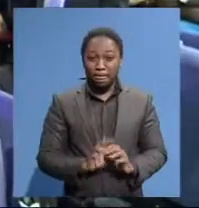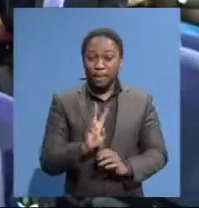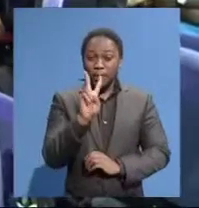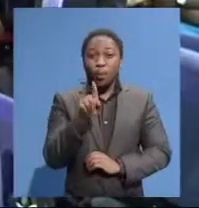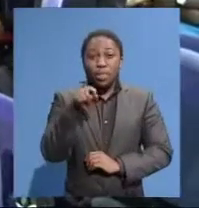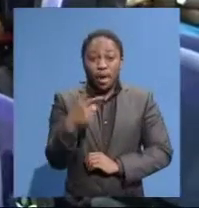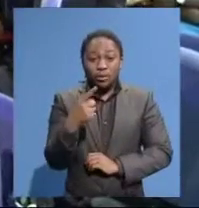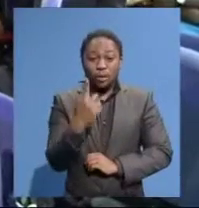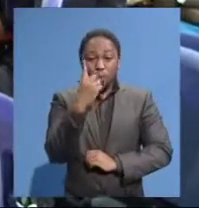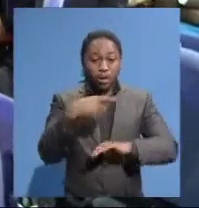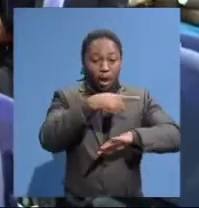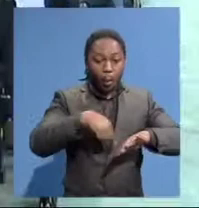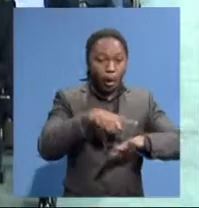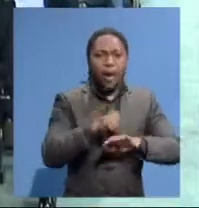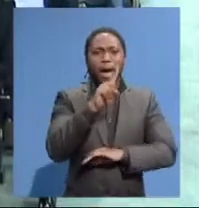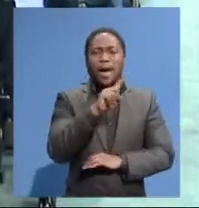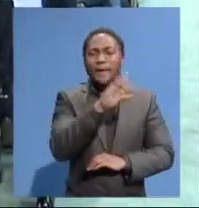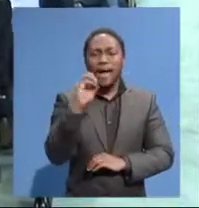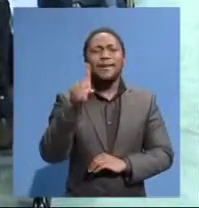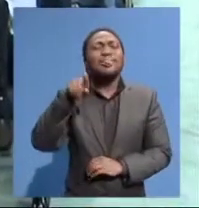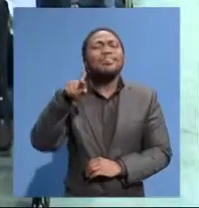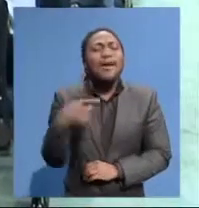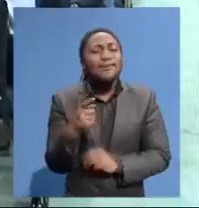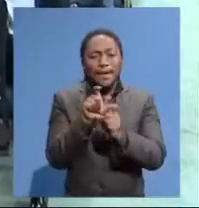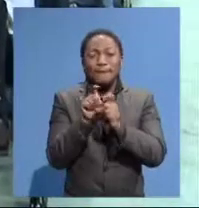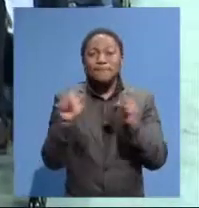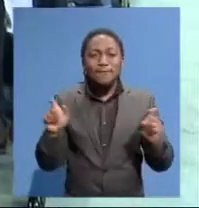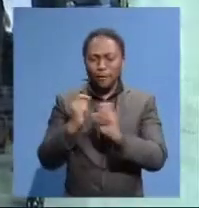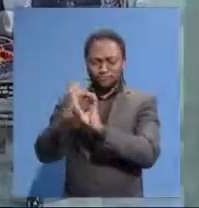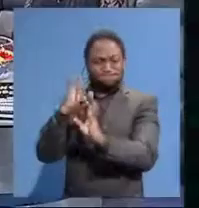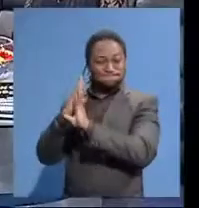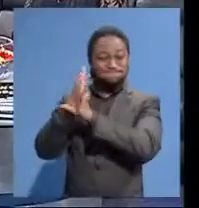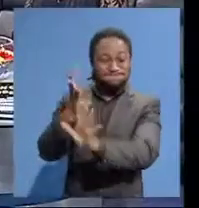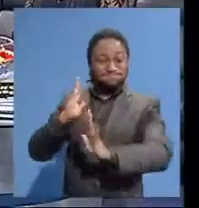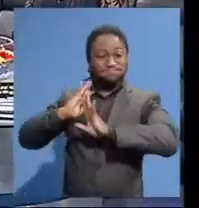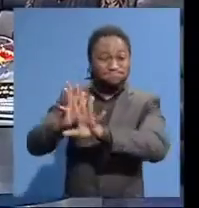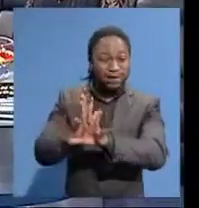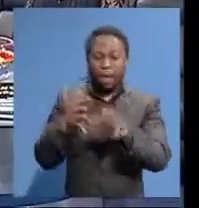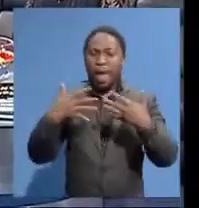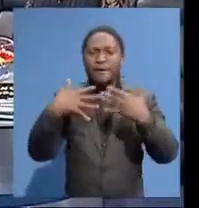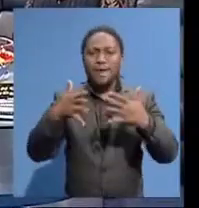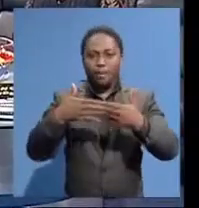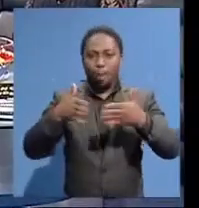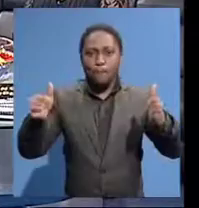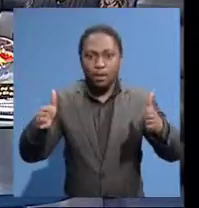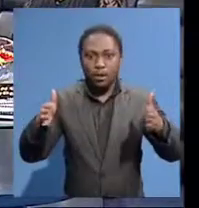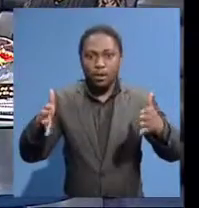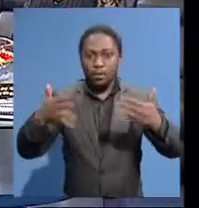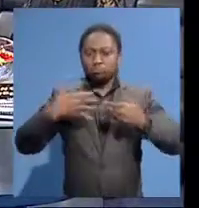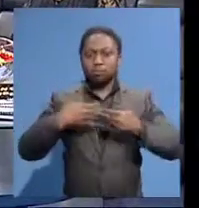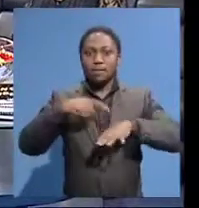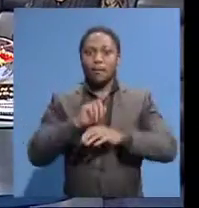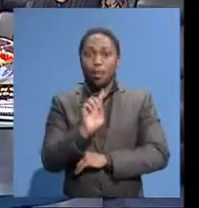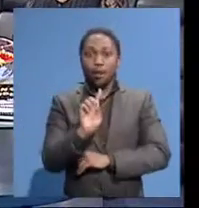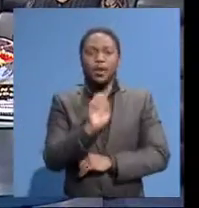hour allowed. Over 100,000 people descended, Griselda. Gates were opened and reclosed closed by 1 o'clock. 20,000